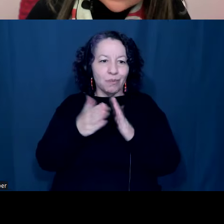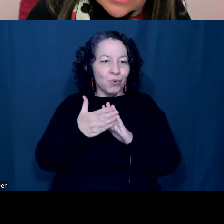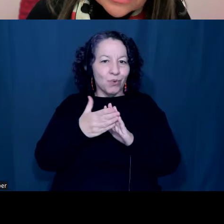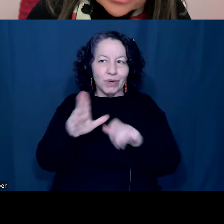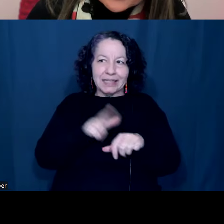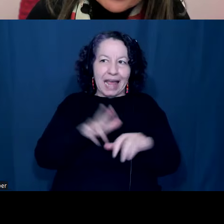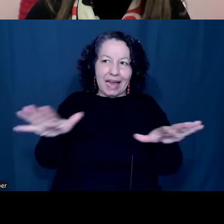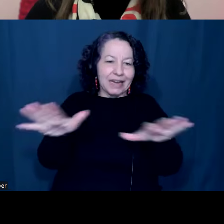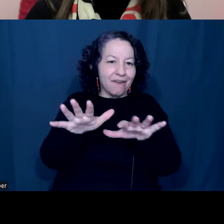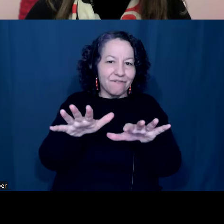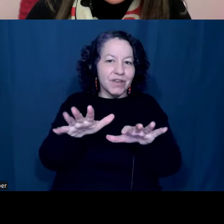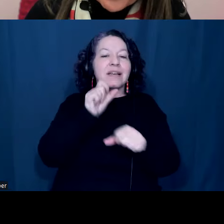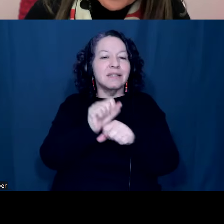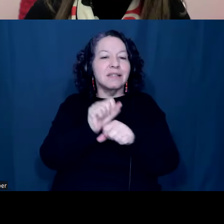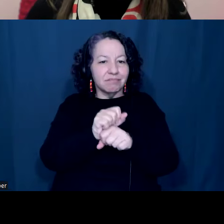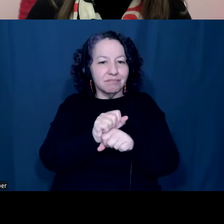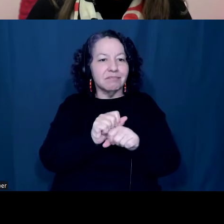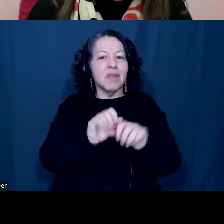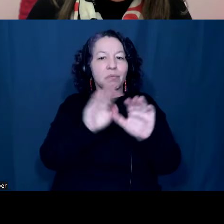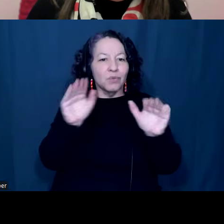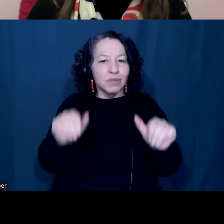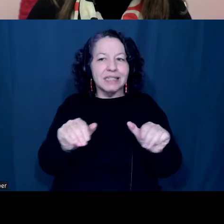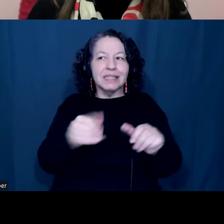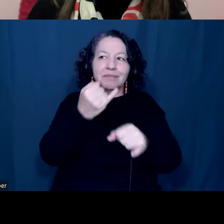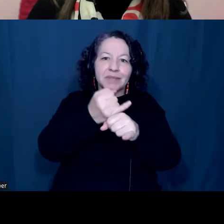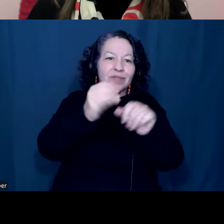an institutional responsibility.